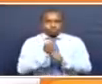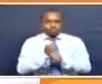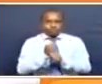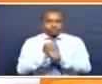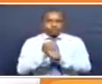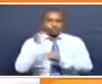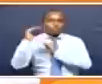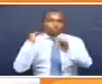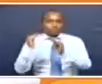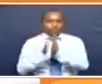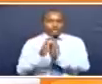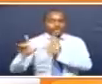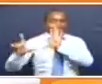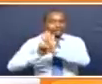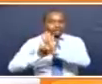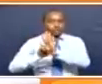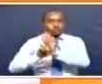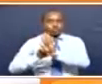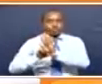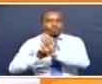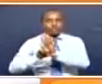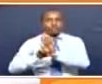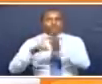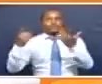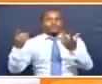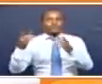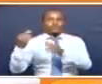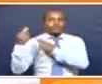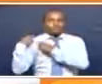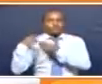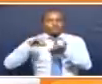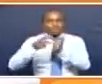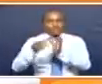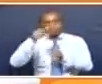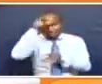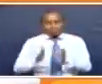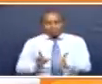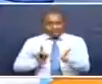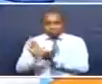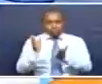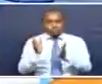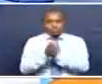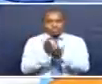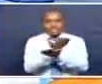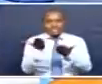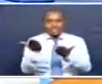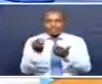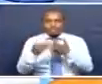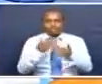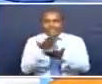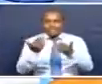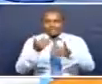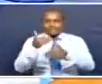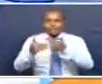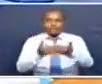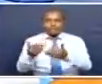So if Mudomi has just kicked you out without any due process, just remember that you are protected. But Hussein, I think this